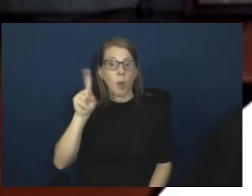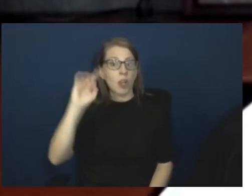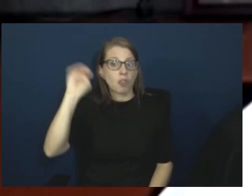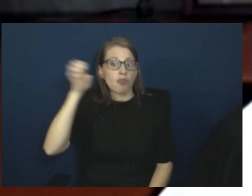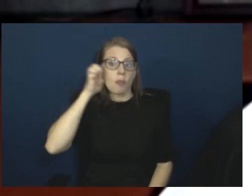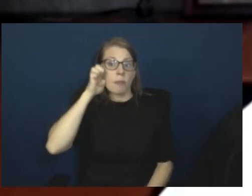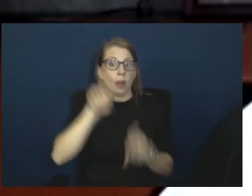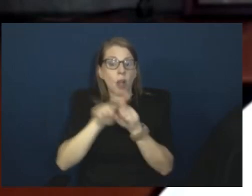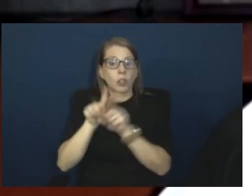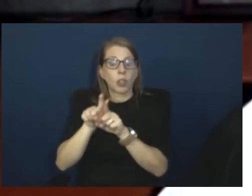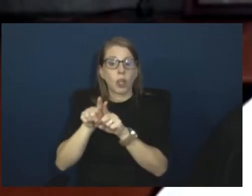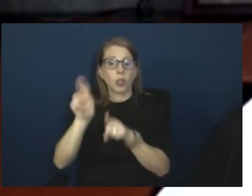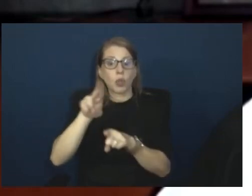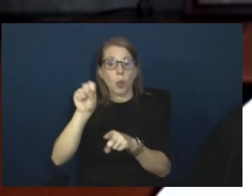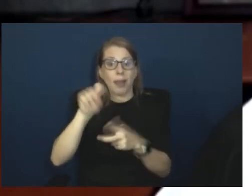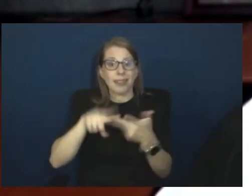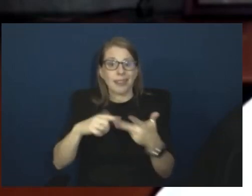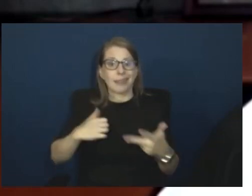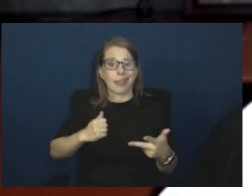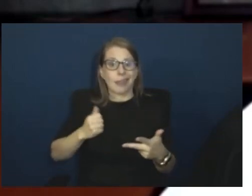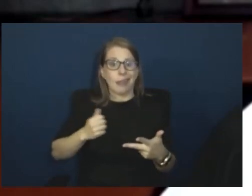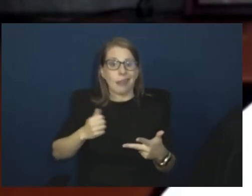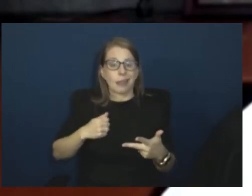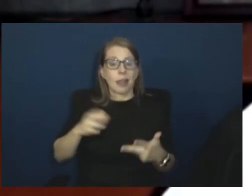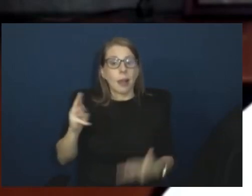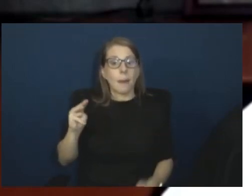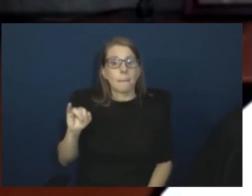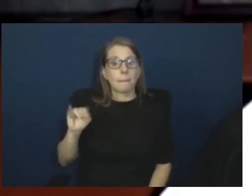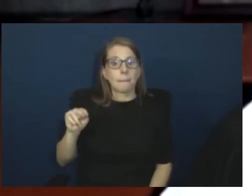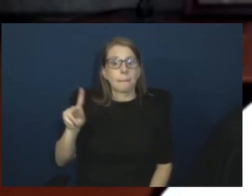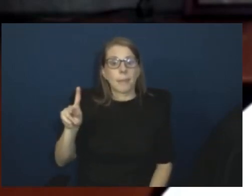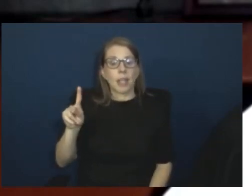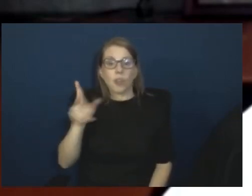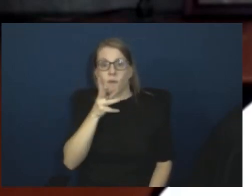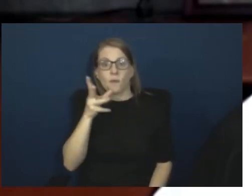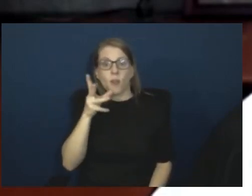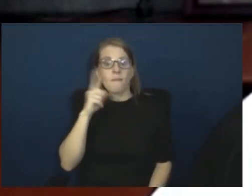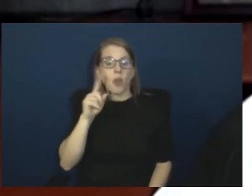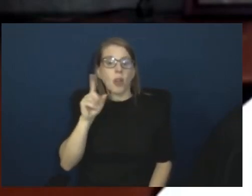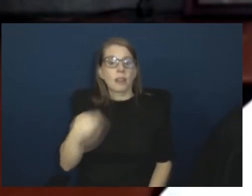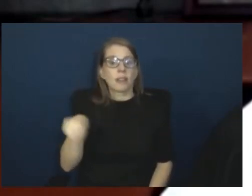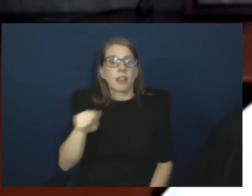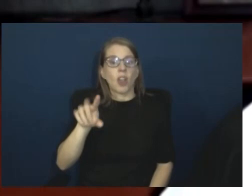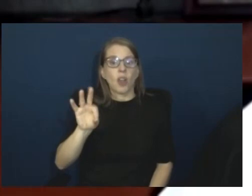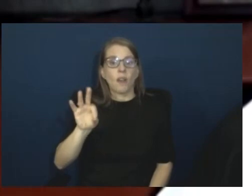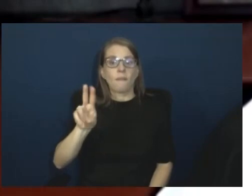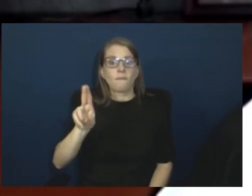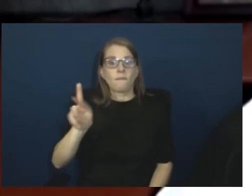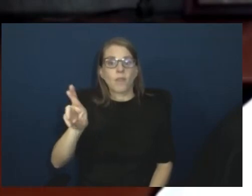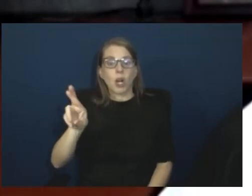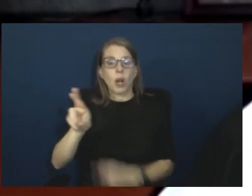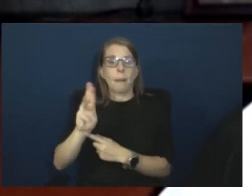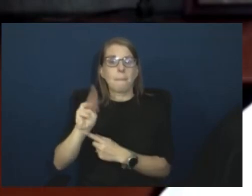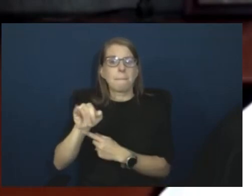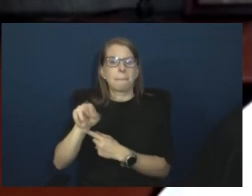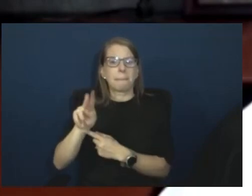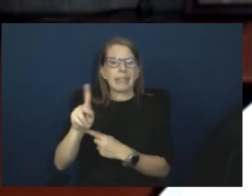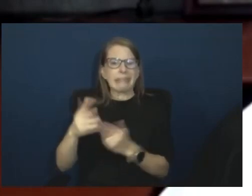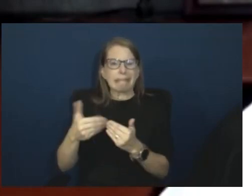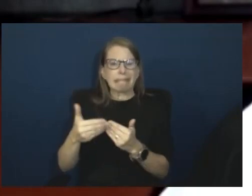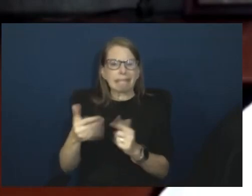United States and Canada. Mink are farmed for their fur, and these mink are highly susceptible